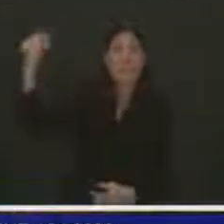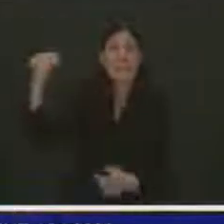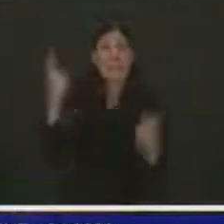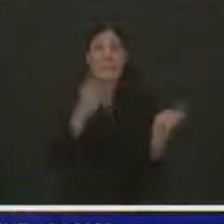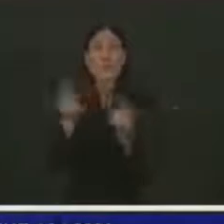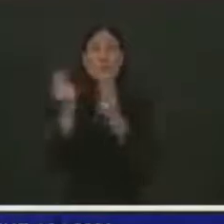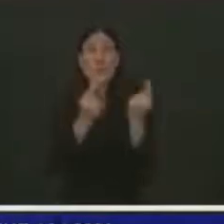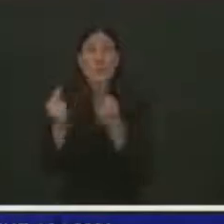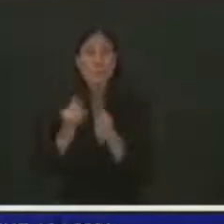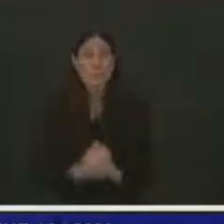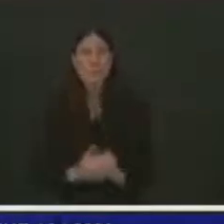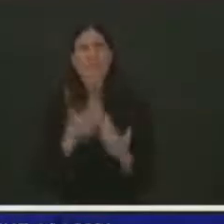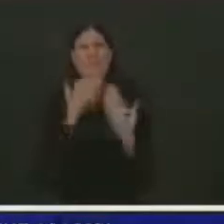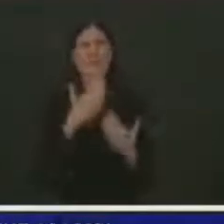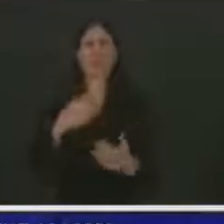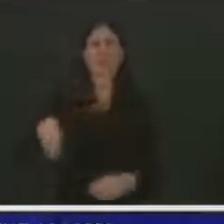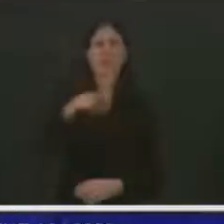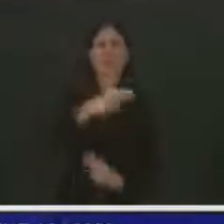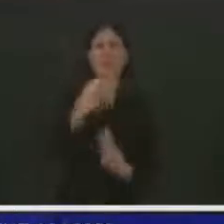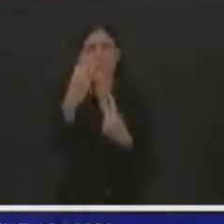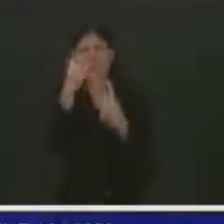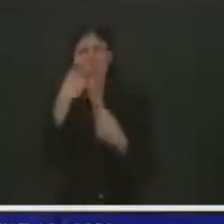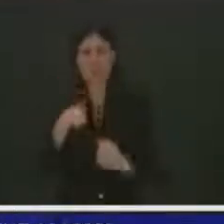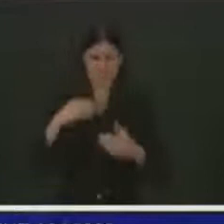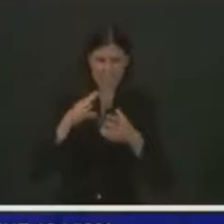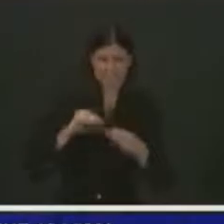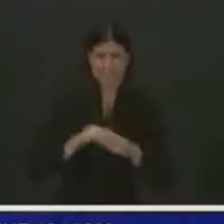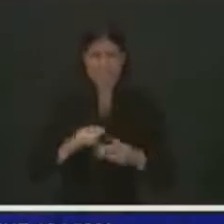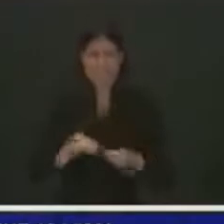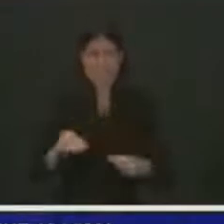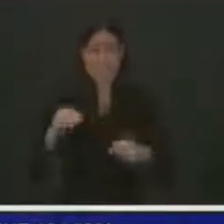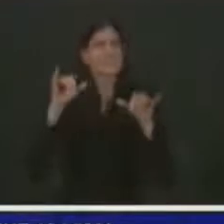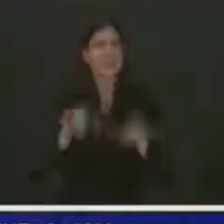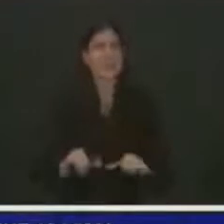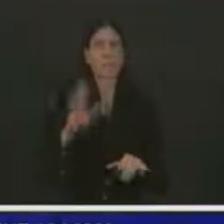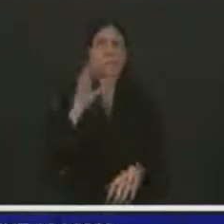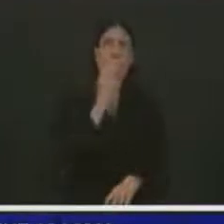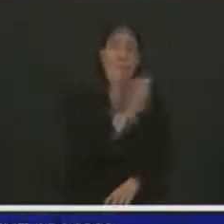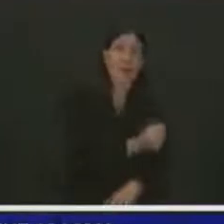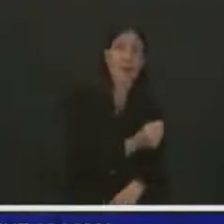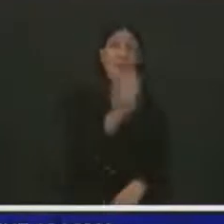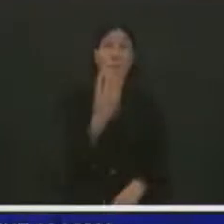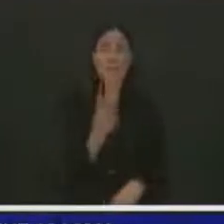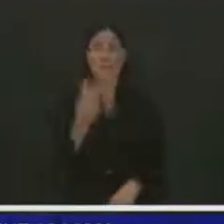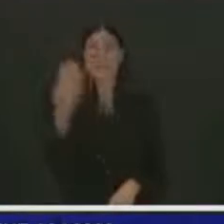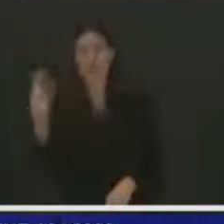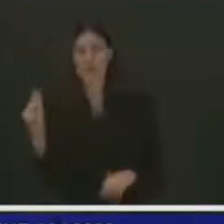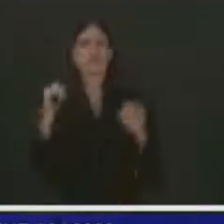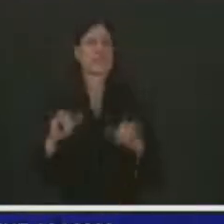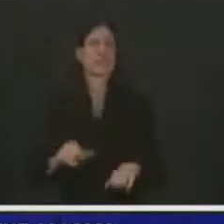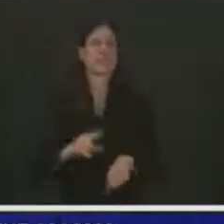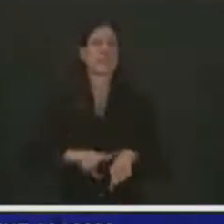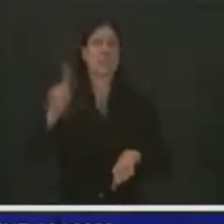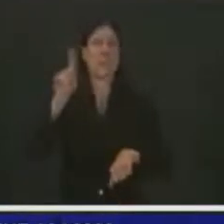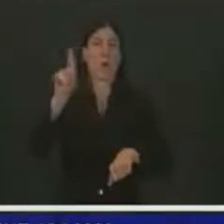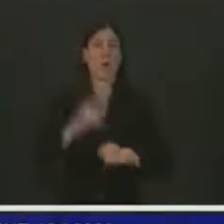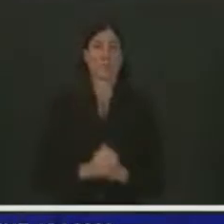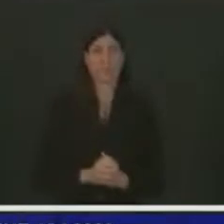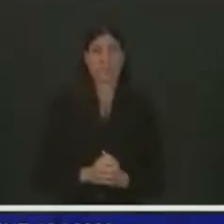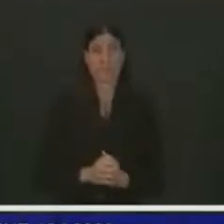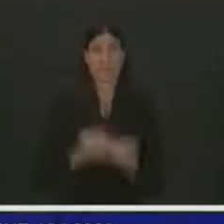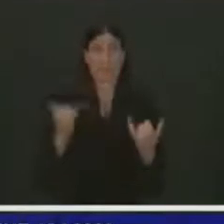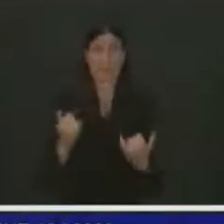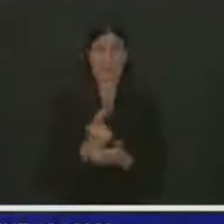you again for tuning in. We're doing these now Monday, Wednesday, and Friday at 1 o'clock. We'll continue with that next week. This week